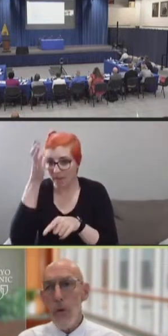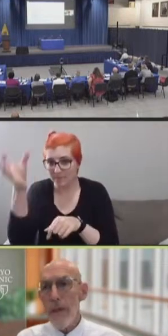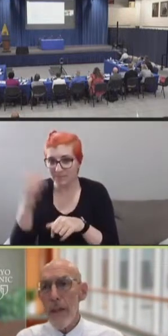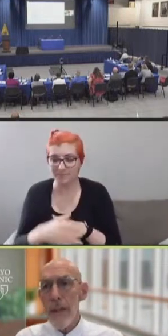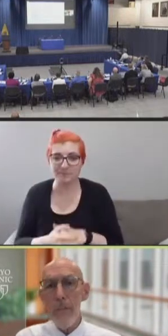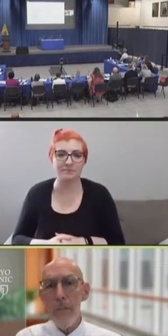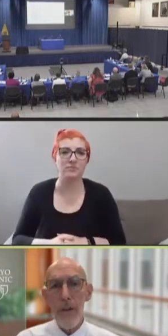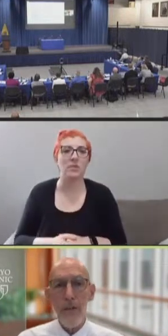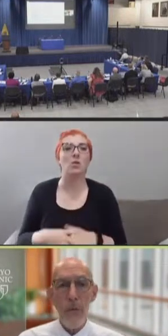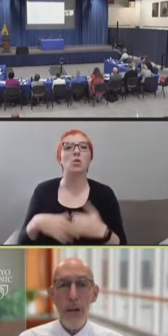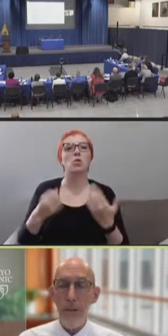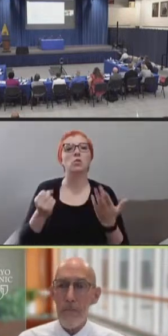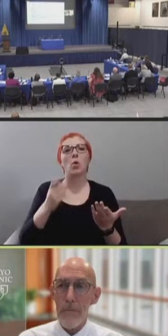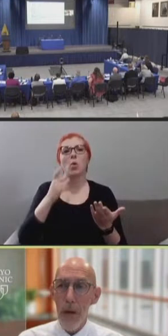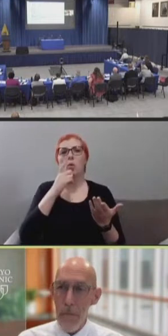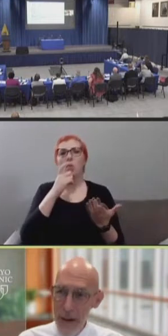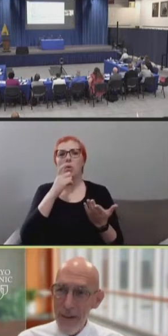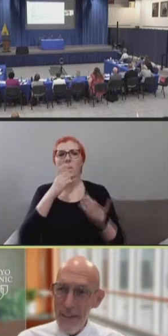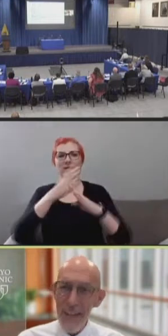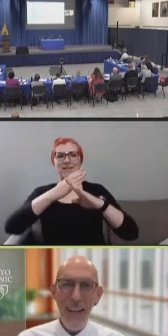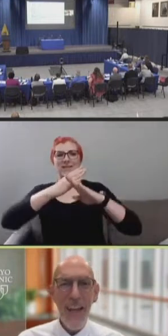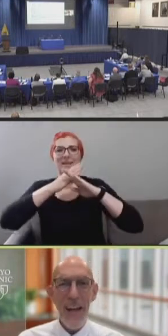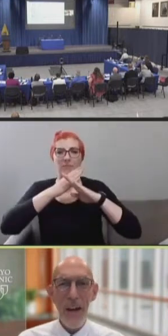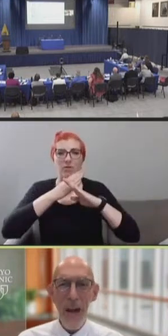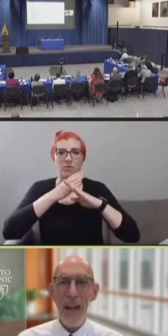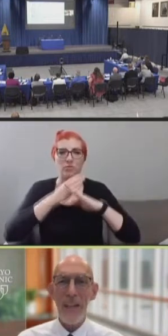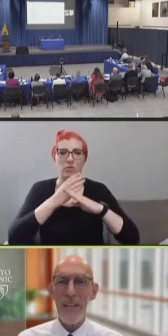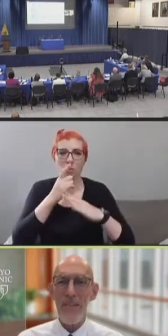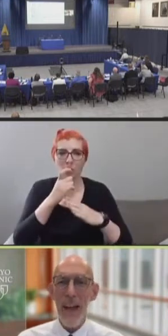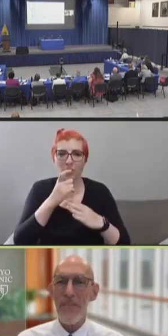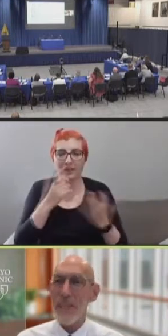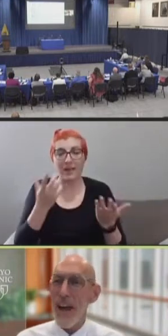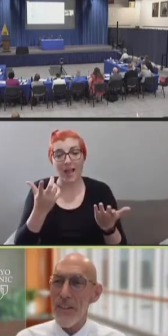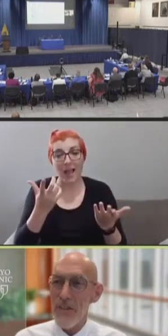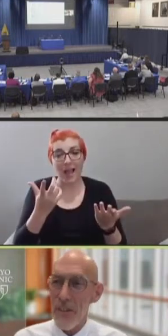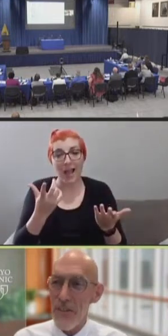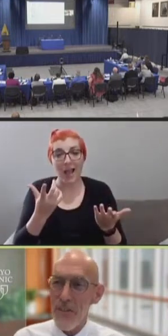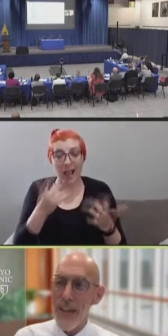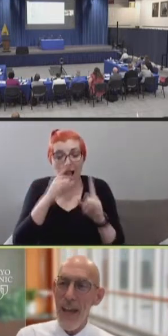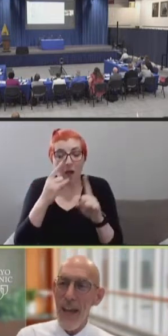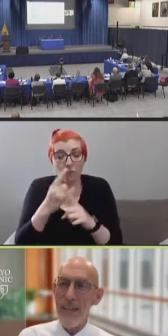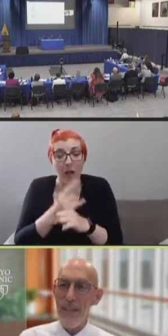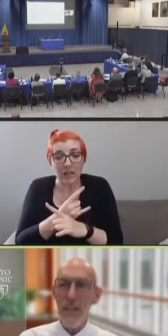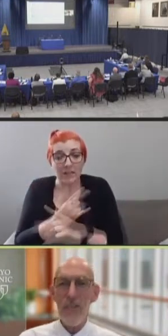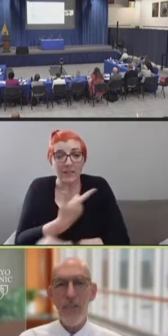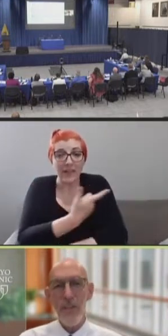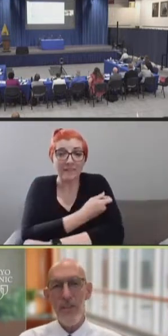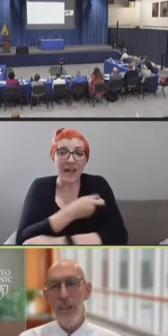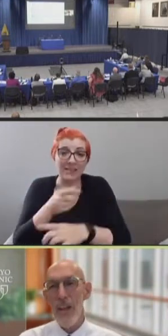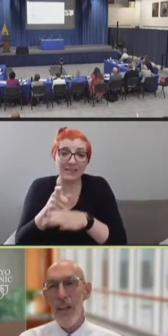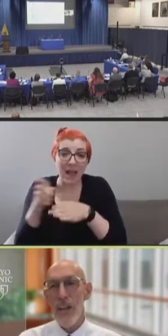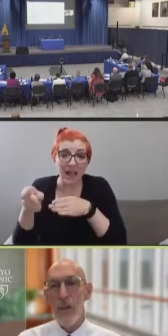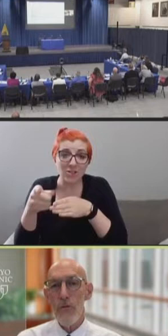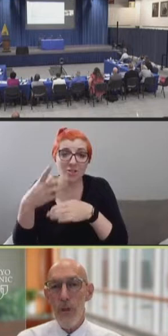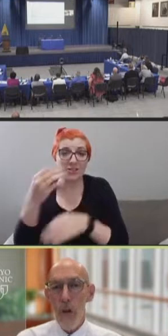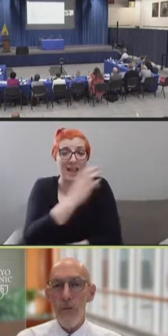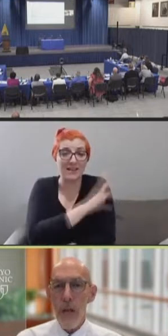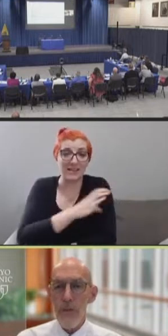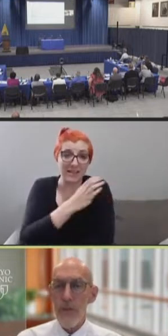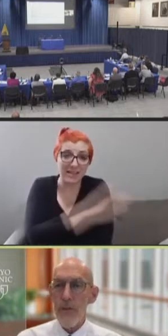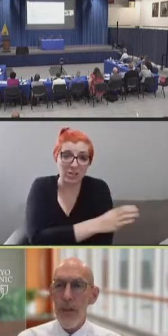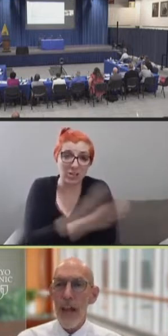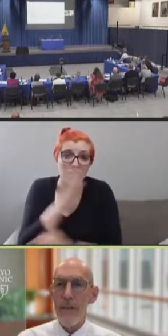So who are the inhibitors? Well, primarily, ironically, vaccinologists and clinicians who